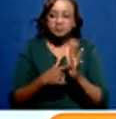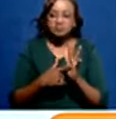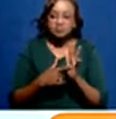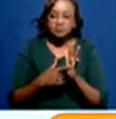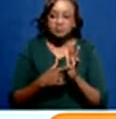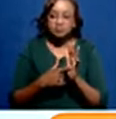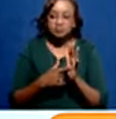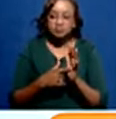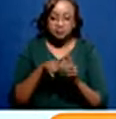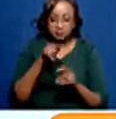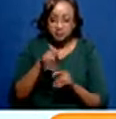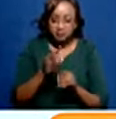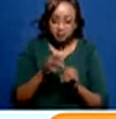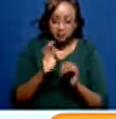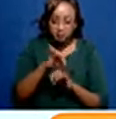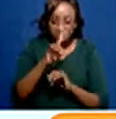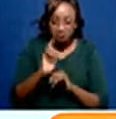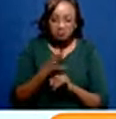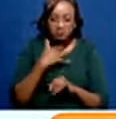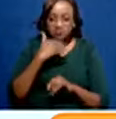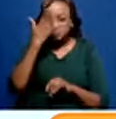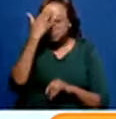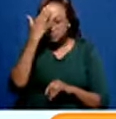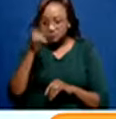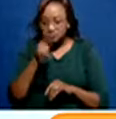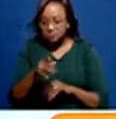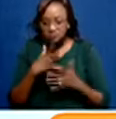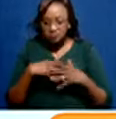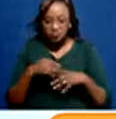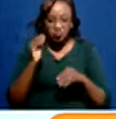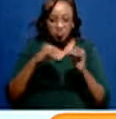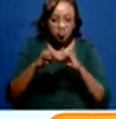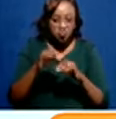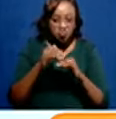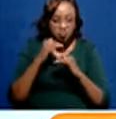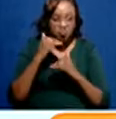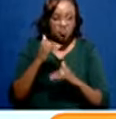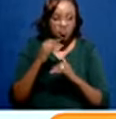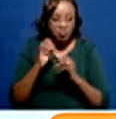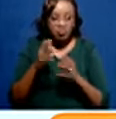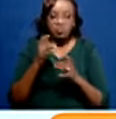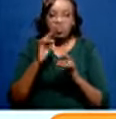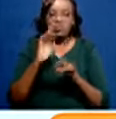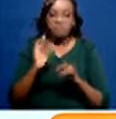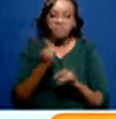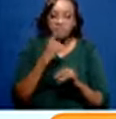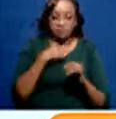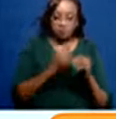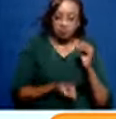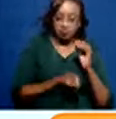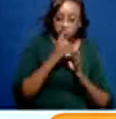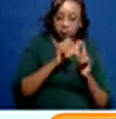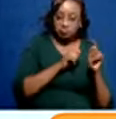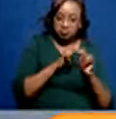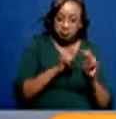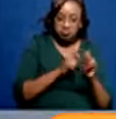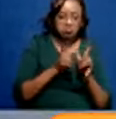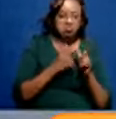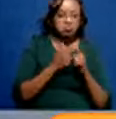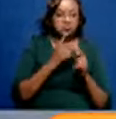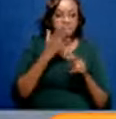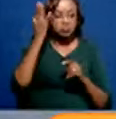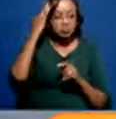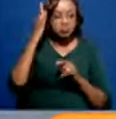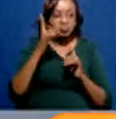testing instrument is supposed to be deployed to determine what level of contribution you give. Until we are through with the regulations, we don't know what the final outcome is going to be. So